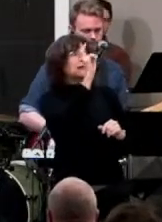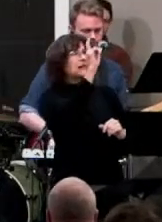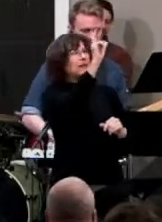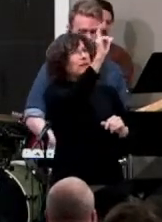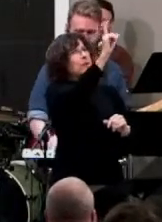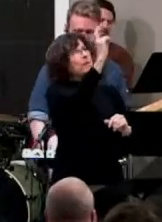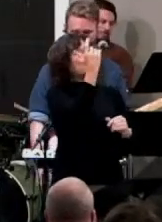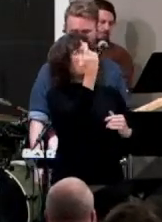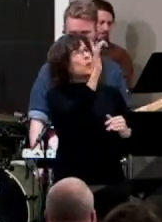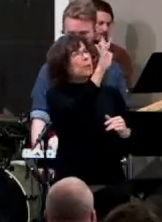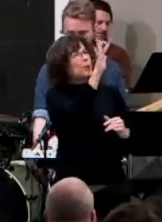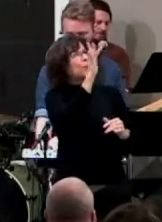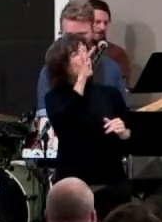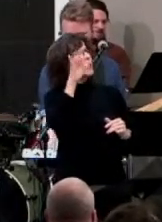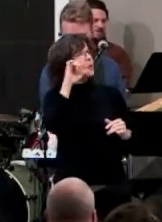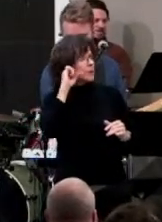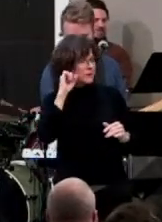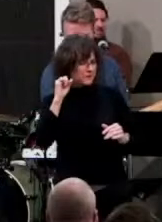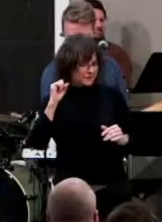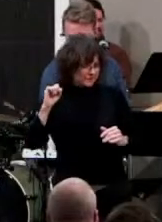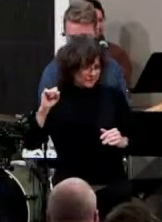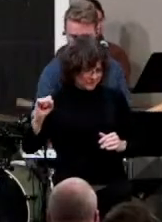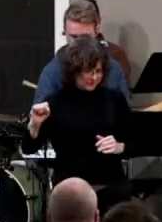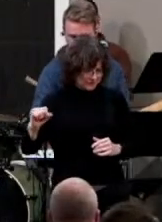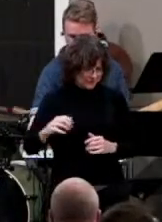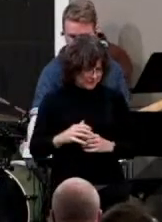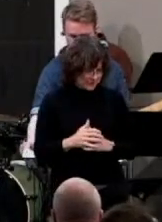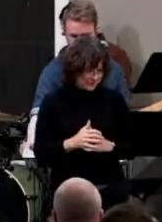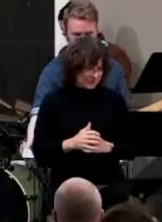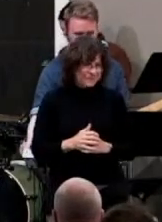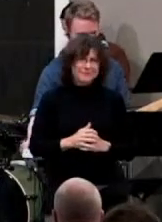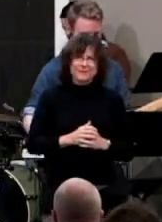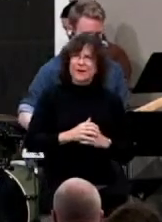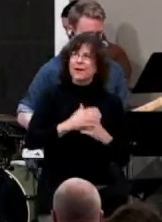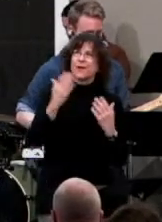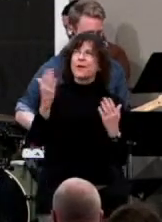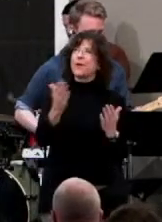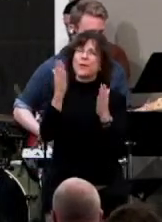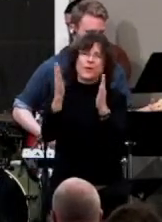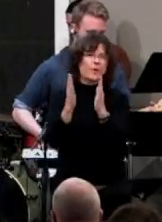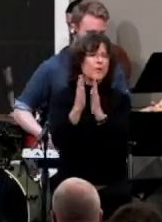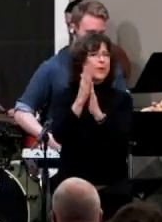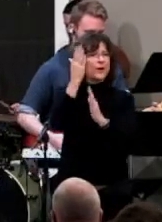thou silver moon with softer gleam.